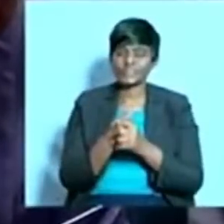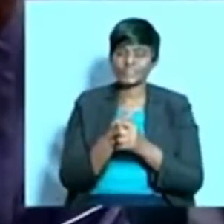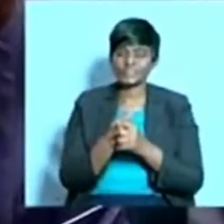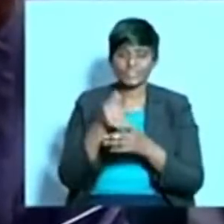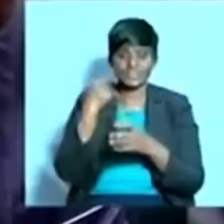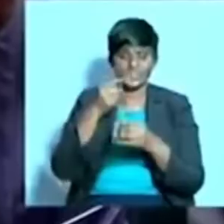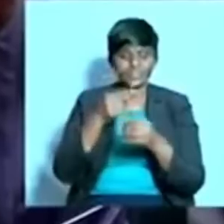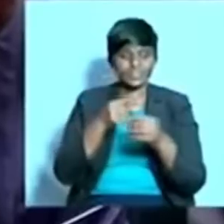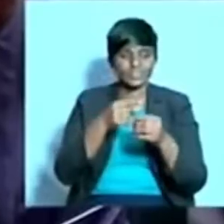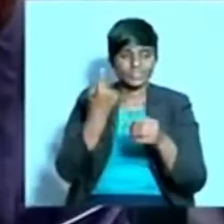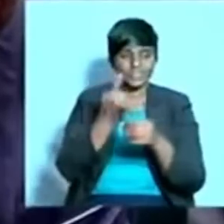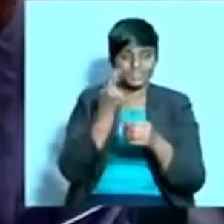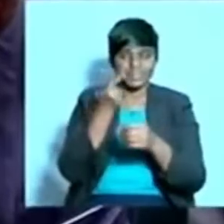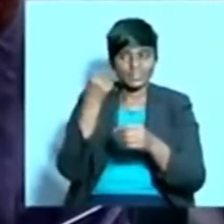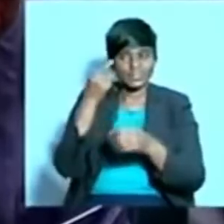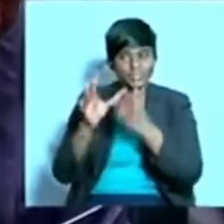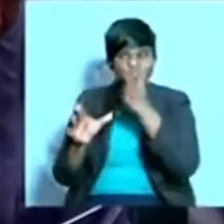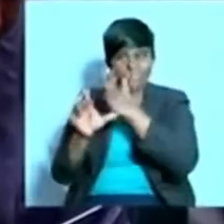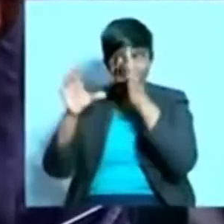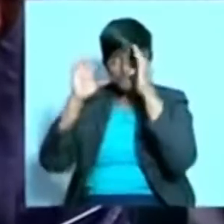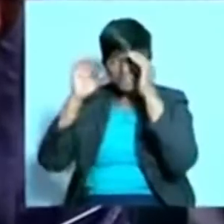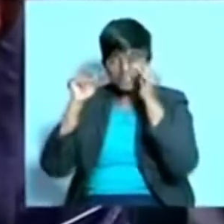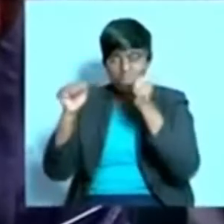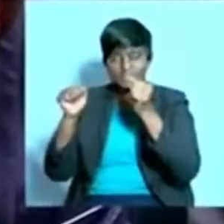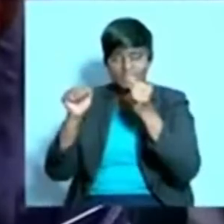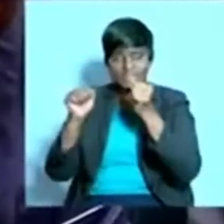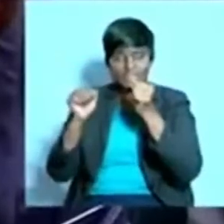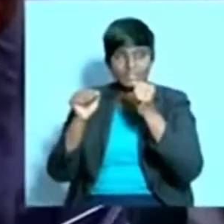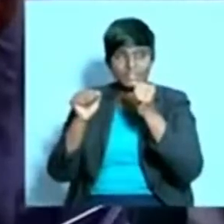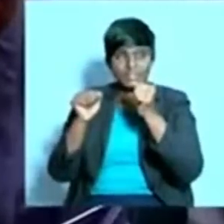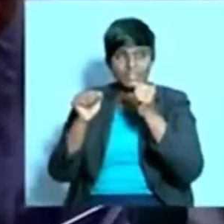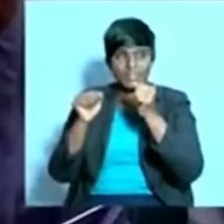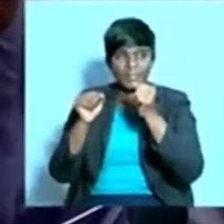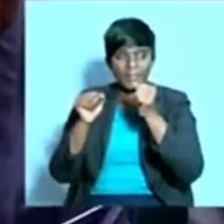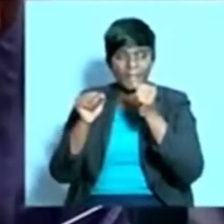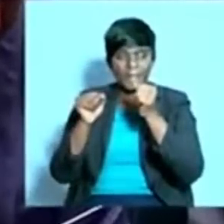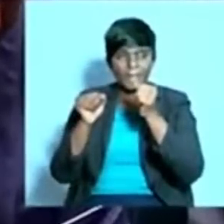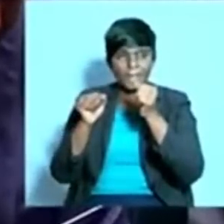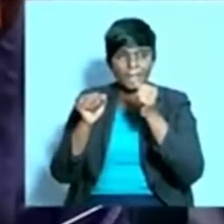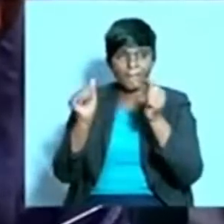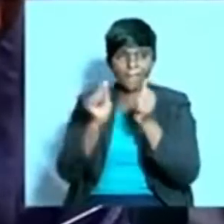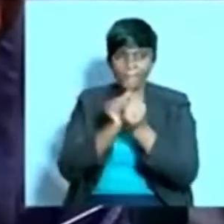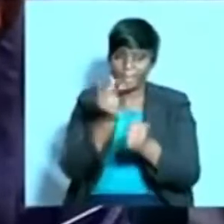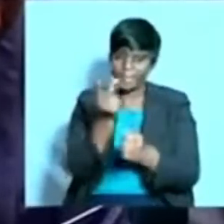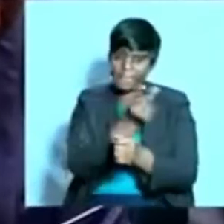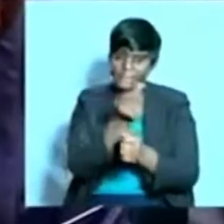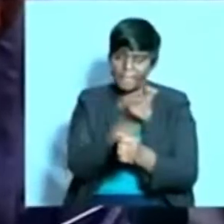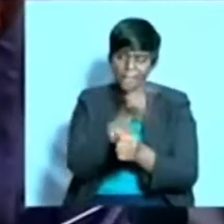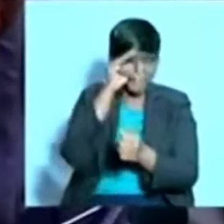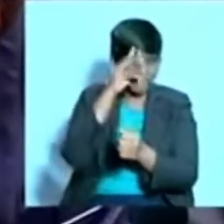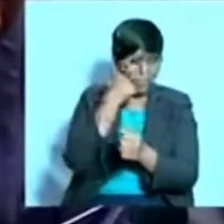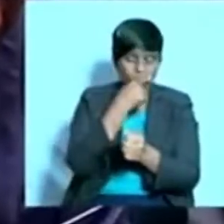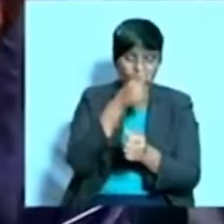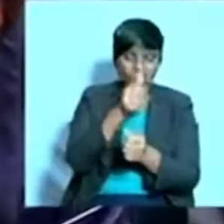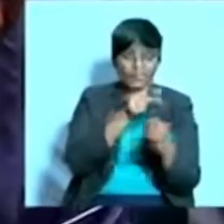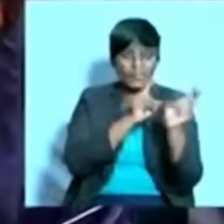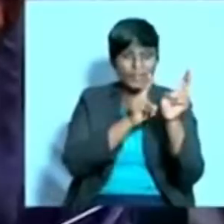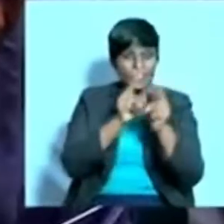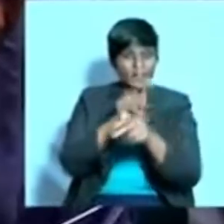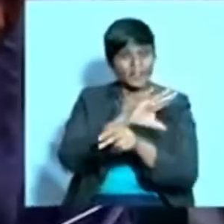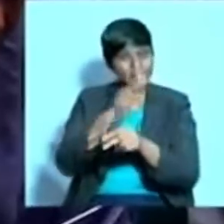for the Vice President and the 2 ministers who were responding